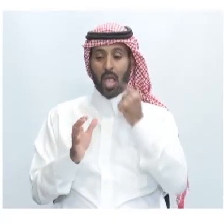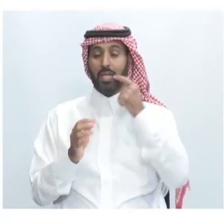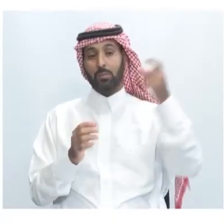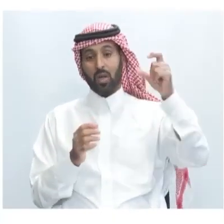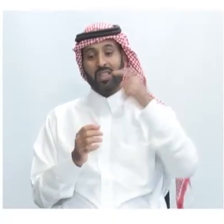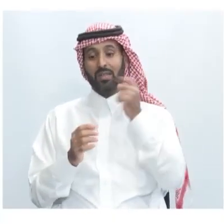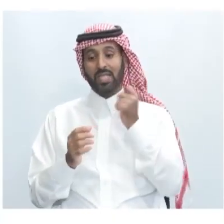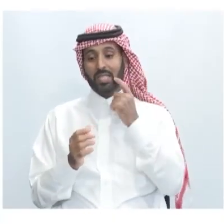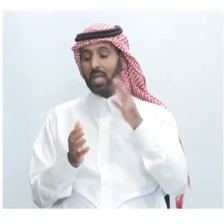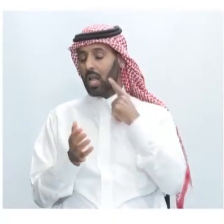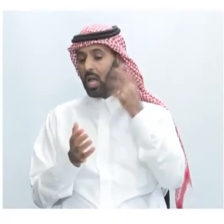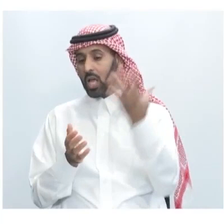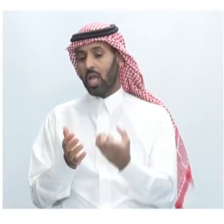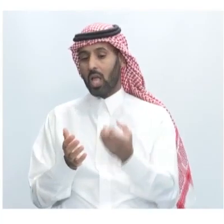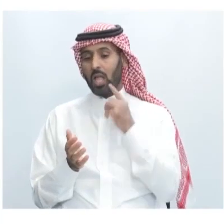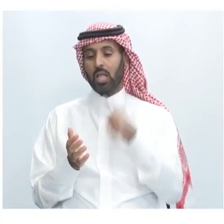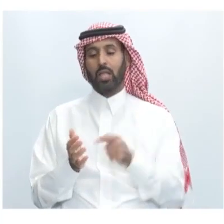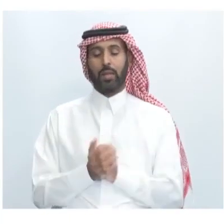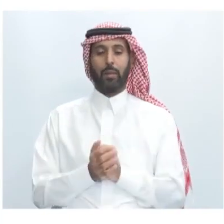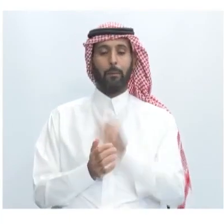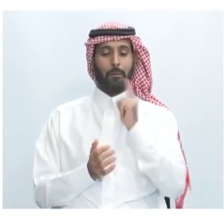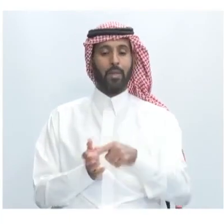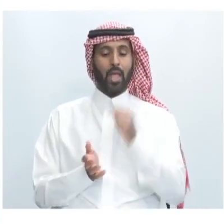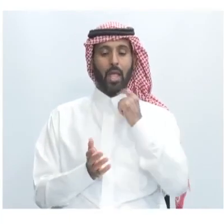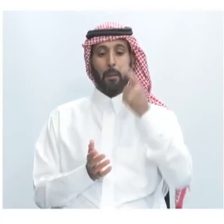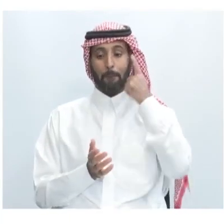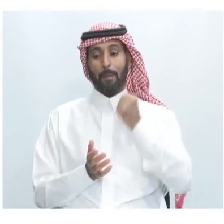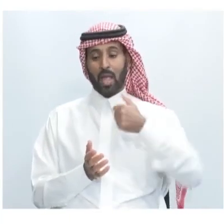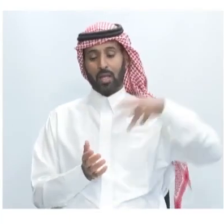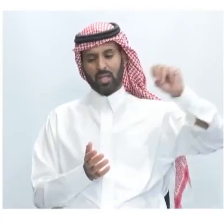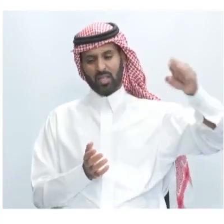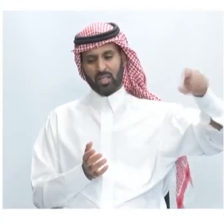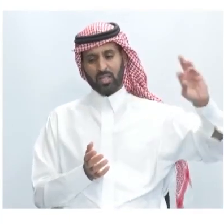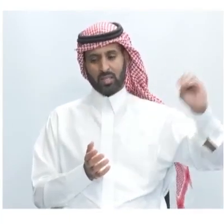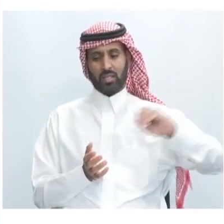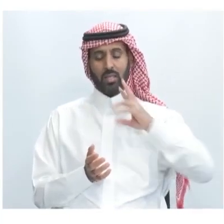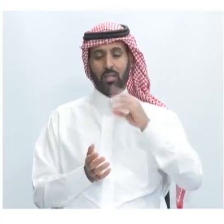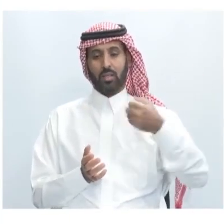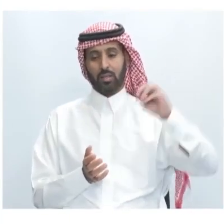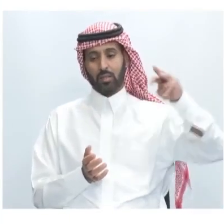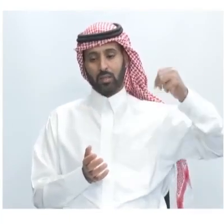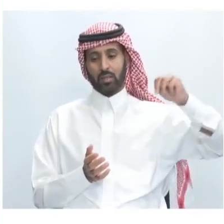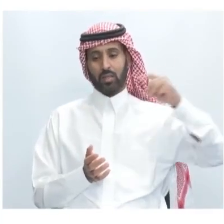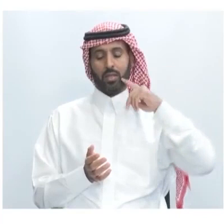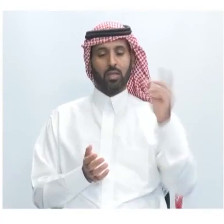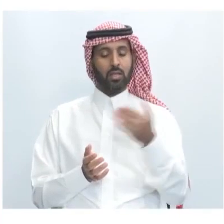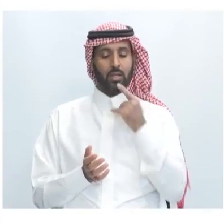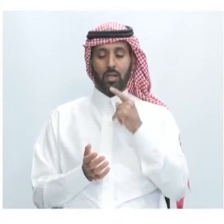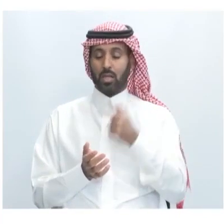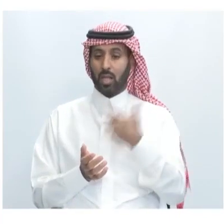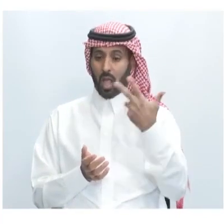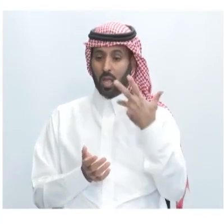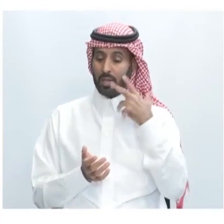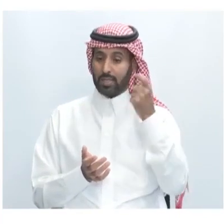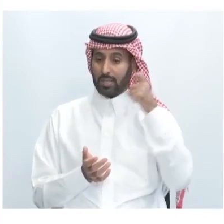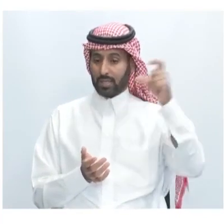year, and holidays. When it's days of the week, for example, Monday, months of the year, for example, January, and holidays, when